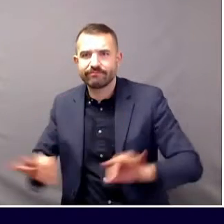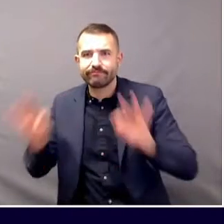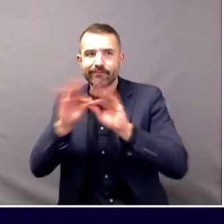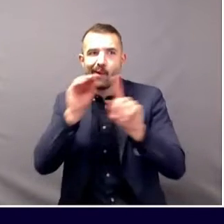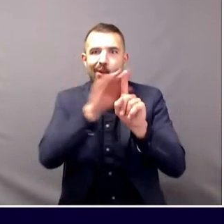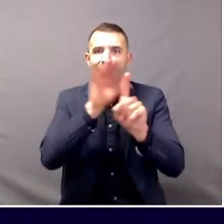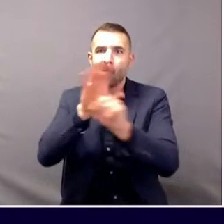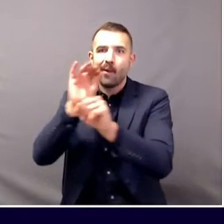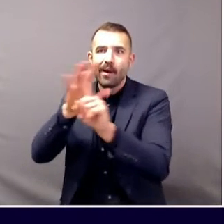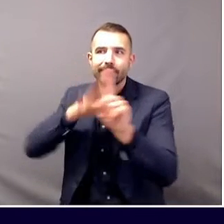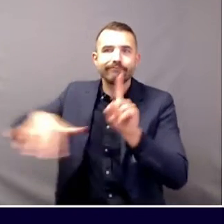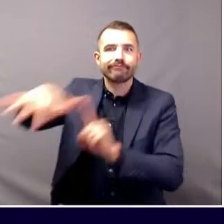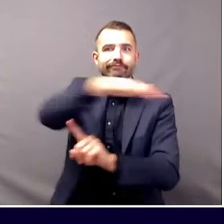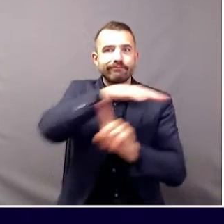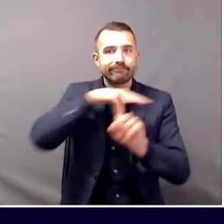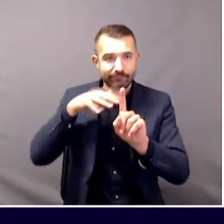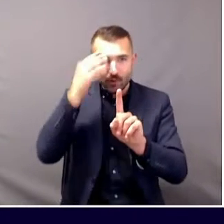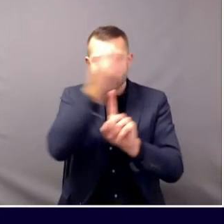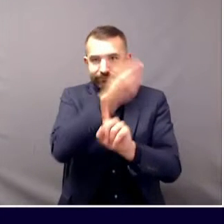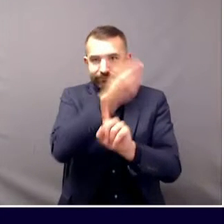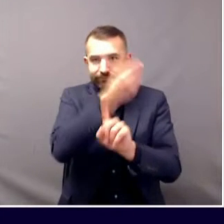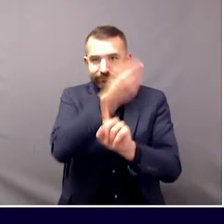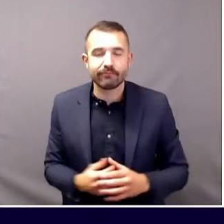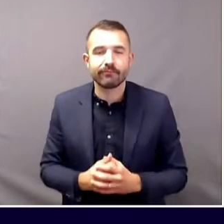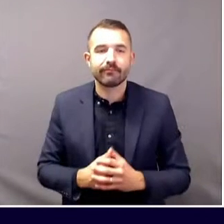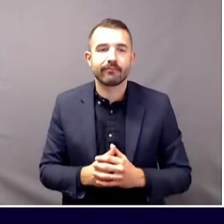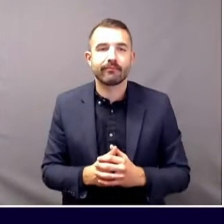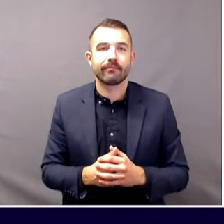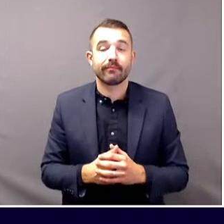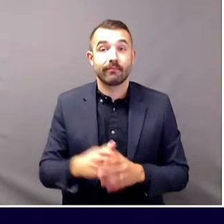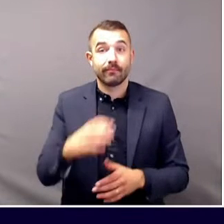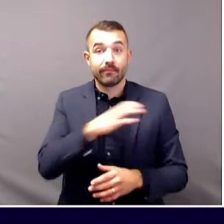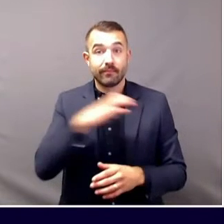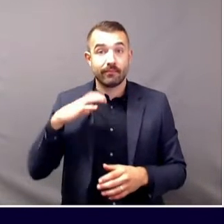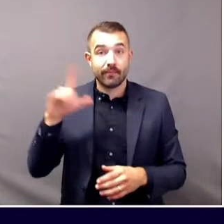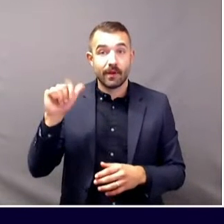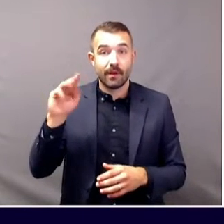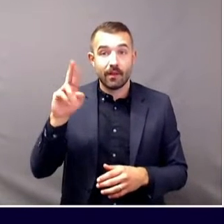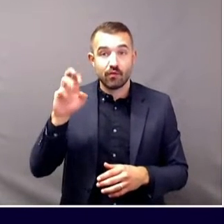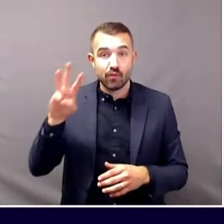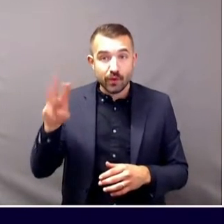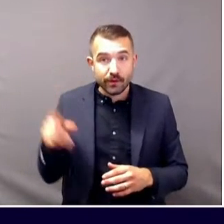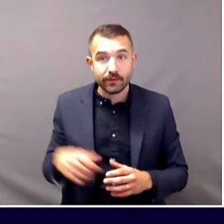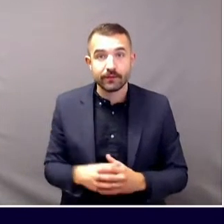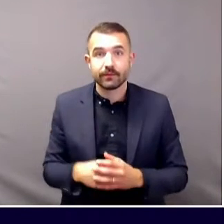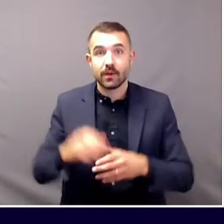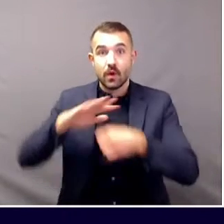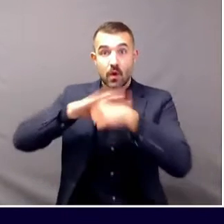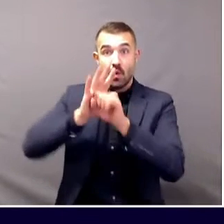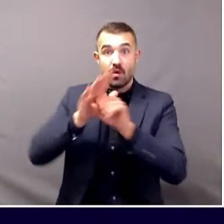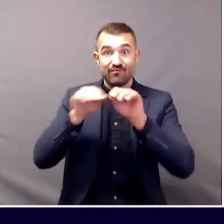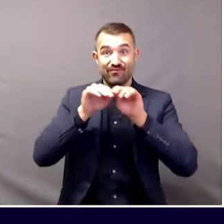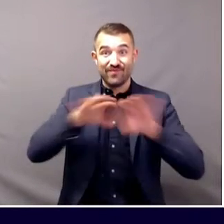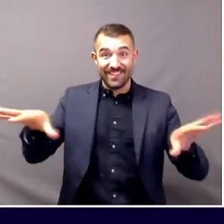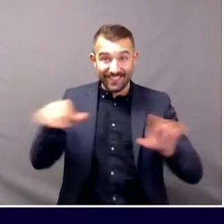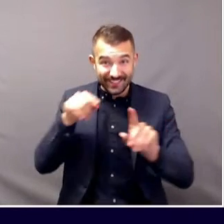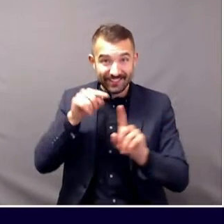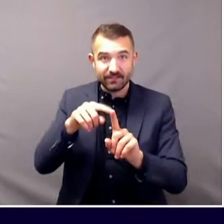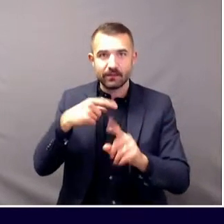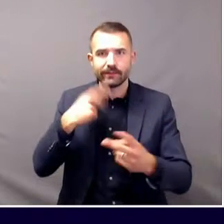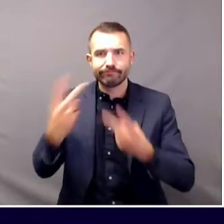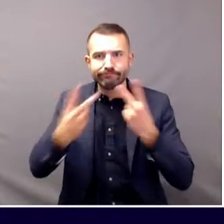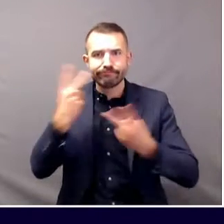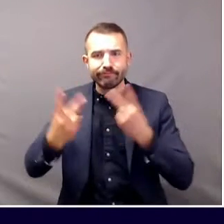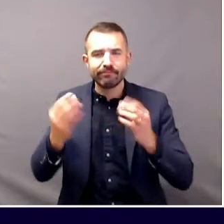from it. And as we continue to watch what's going on with the pandemic, we continue to review options to